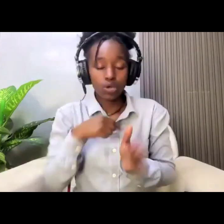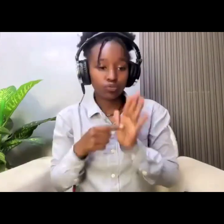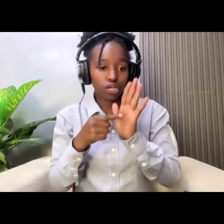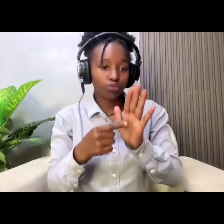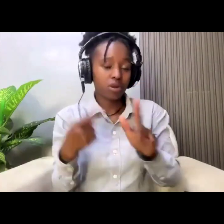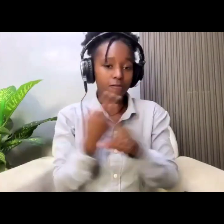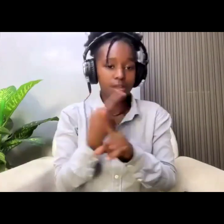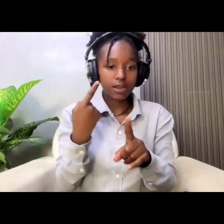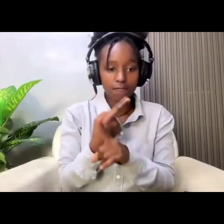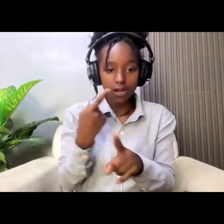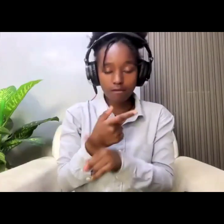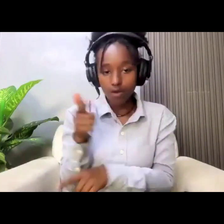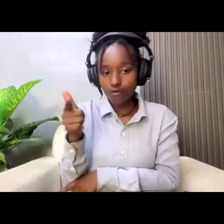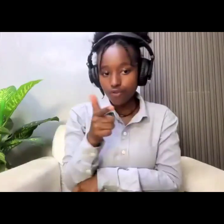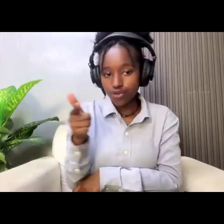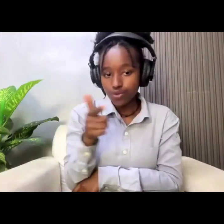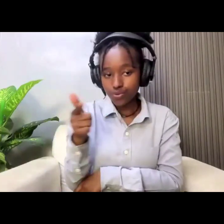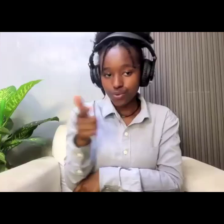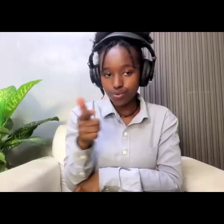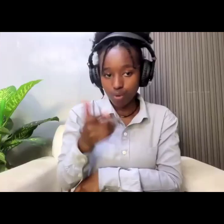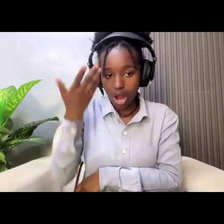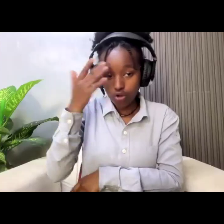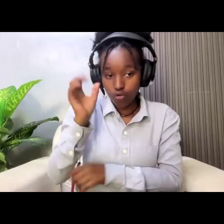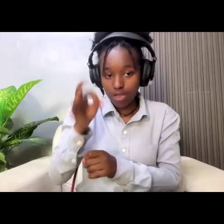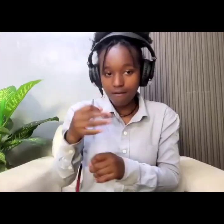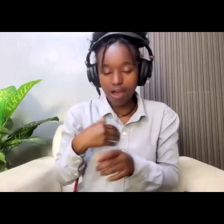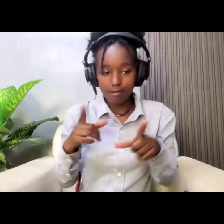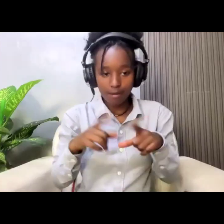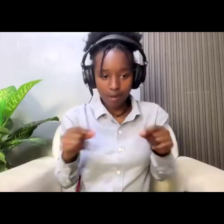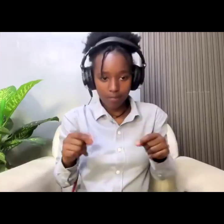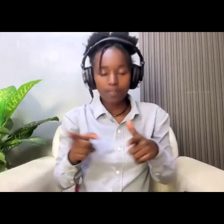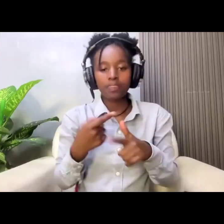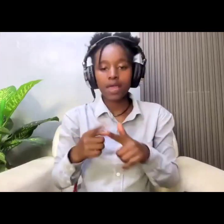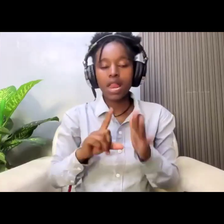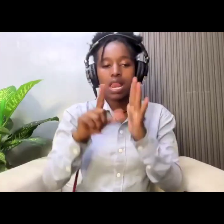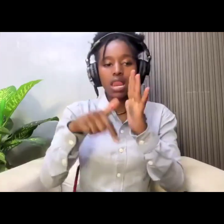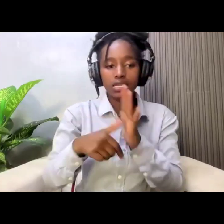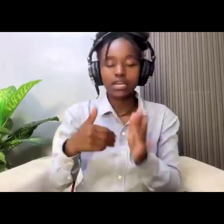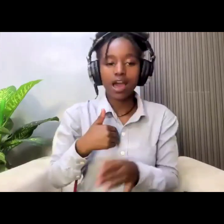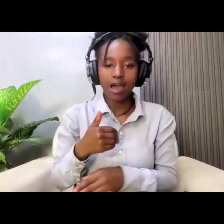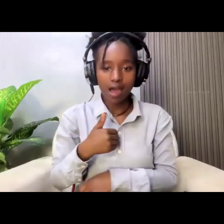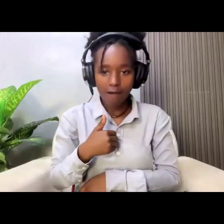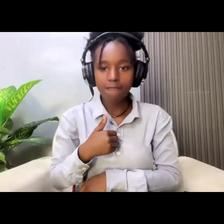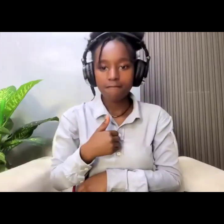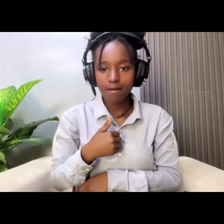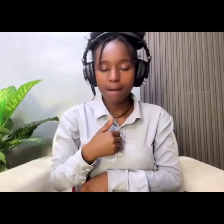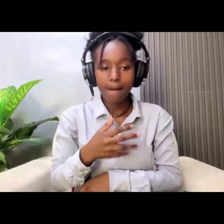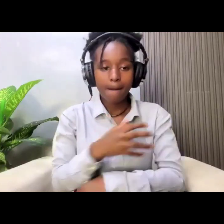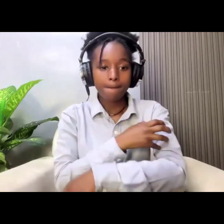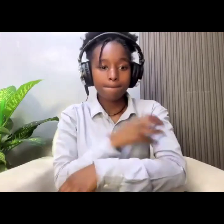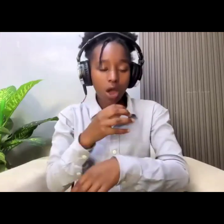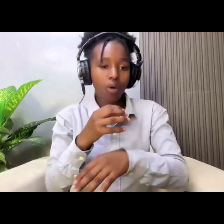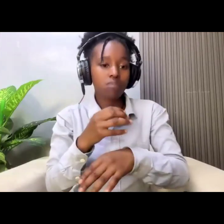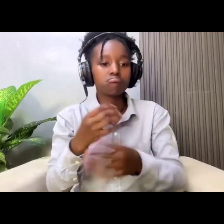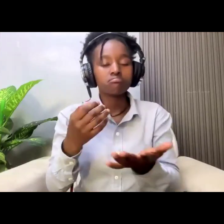Emile Gouws's film first. Then we have a PowerPoint with audio from Dr.